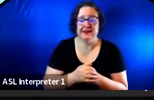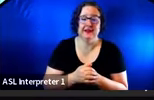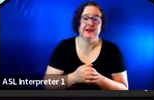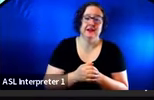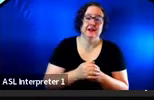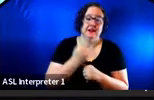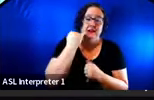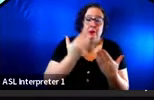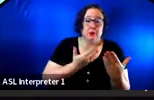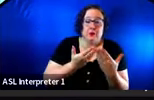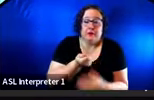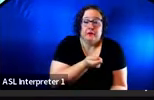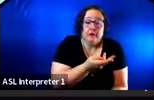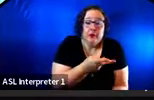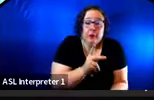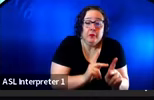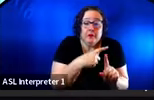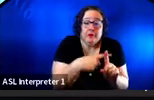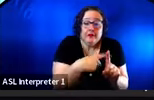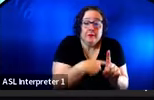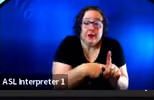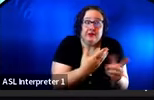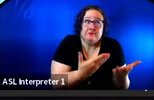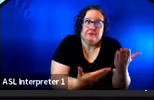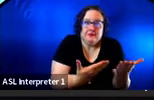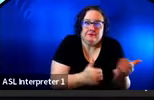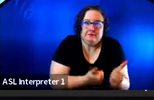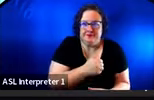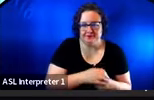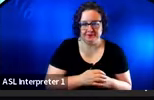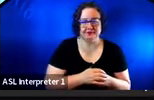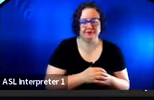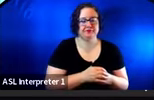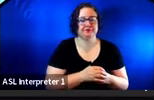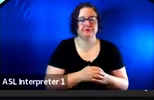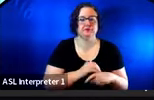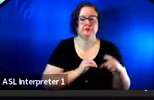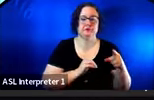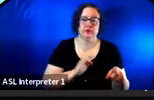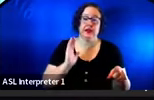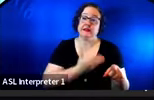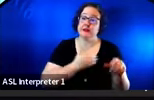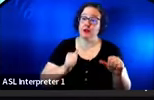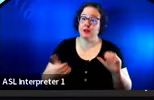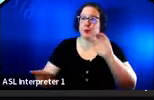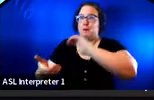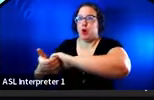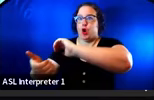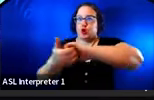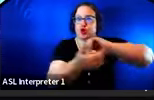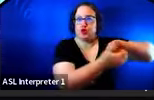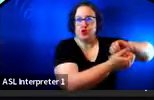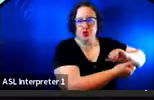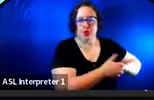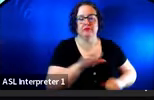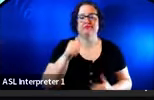just a handful of people per month at most, right? This is just our ability then to partner with other programs